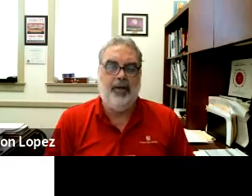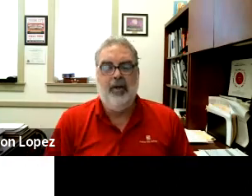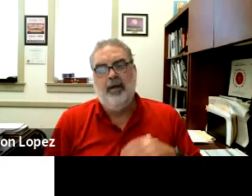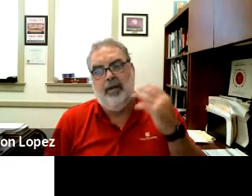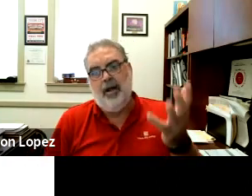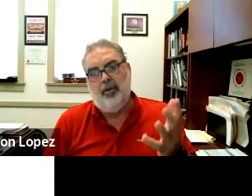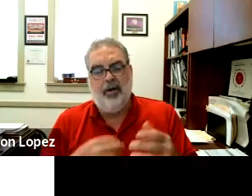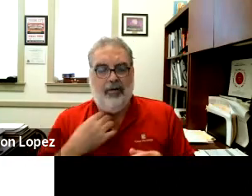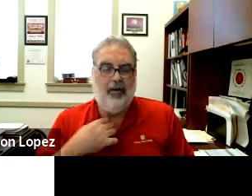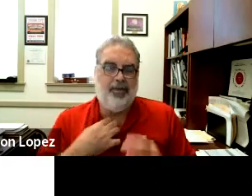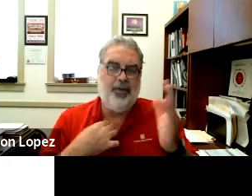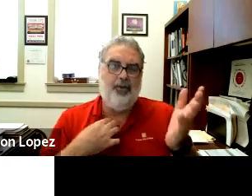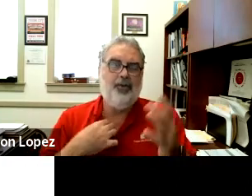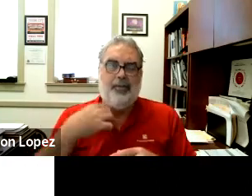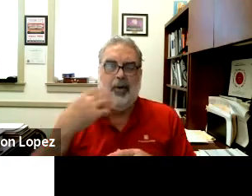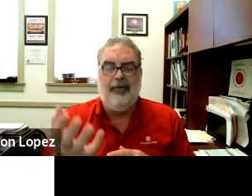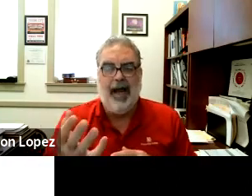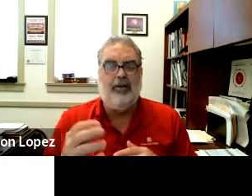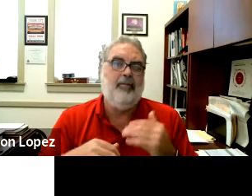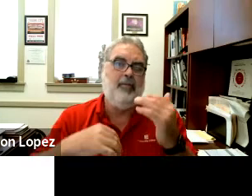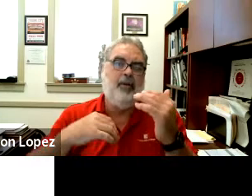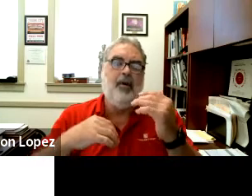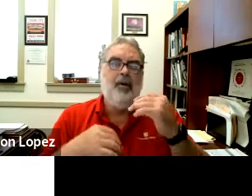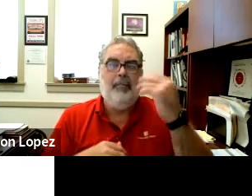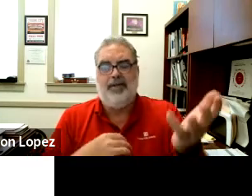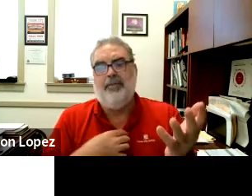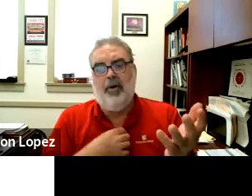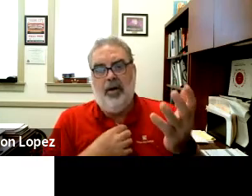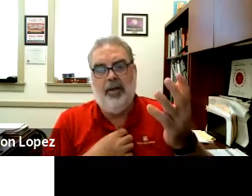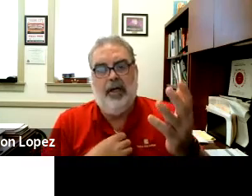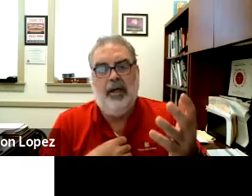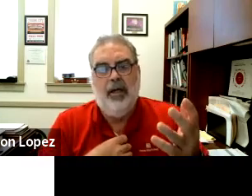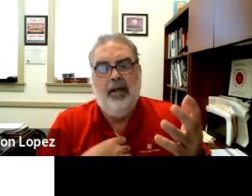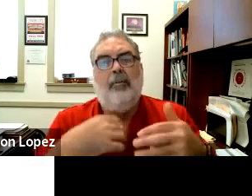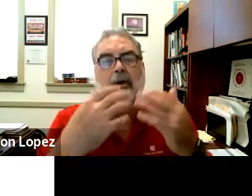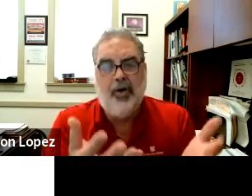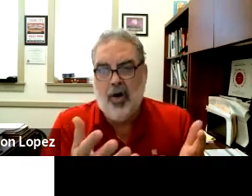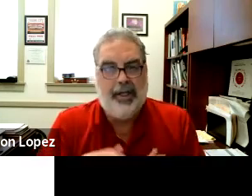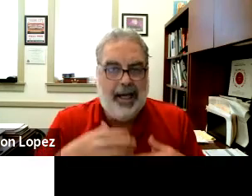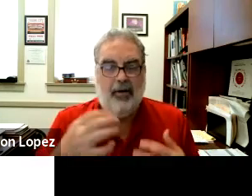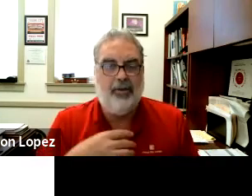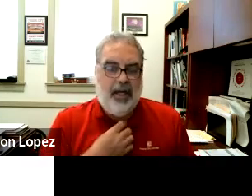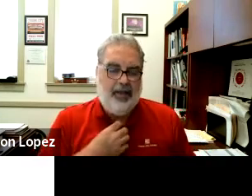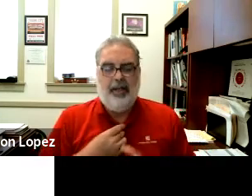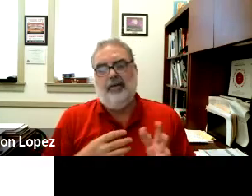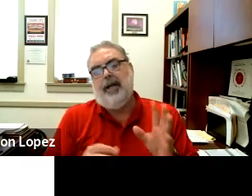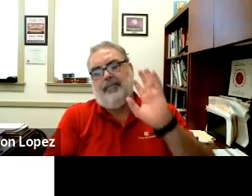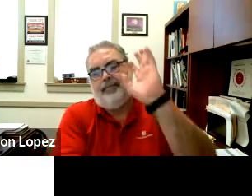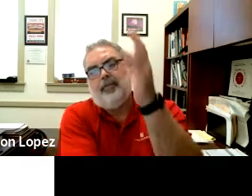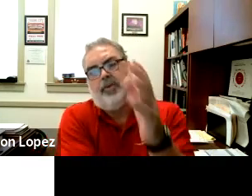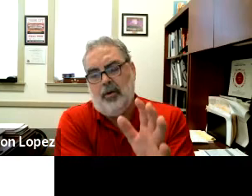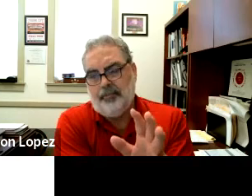associated with the number of students per faculty member based upon the number of Carnegie hours kind of thing.